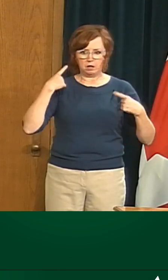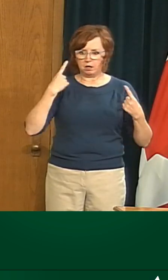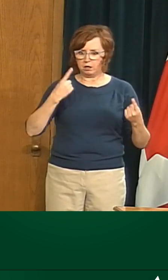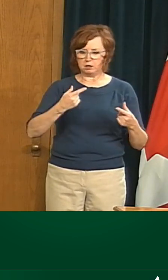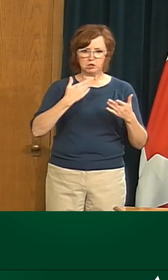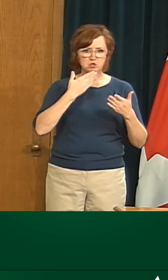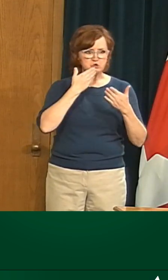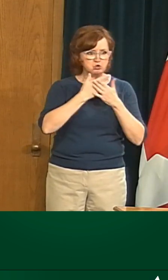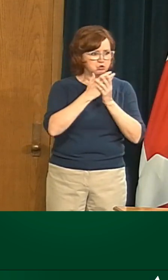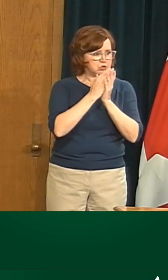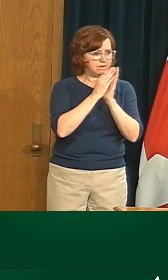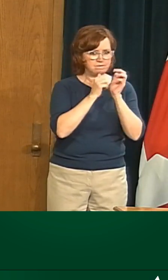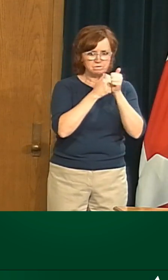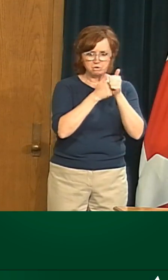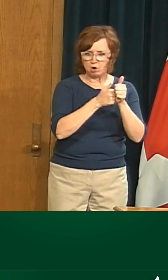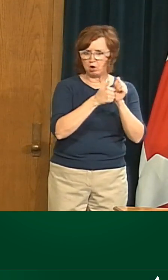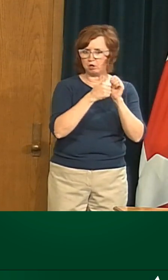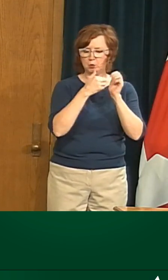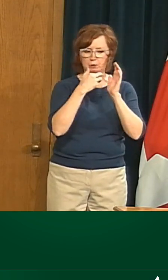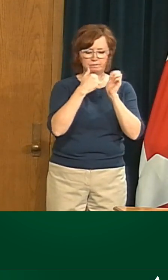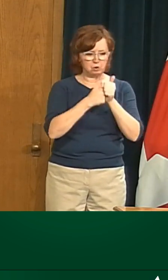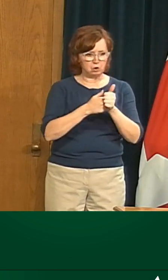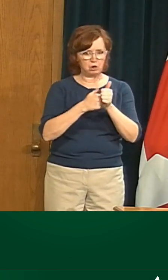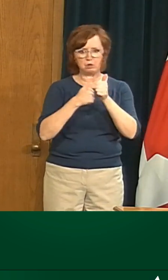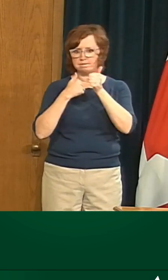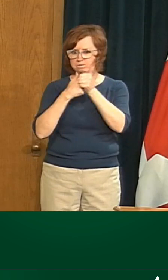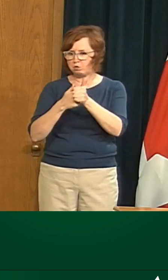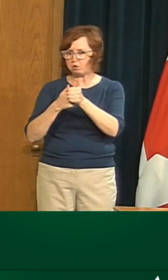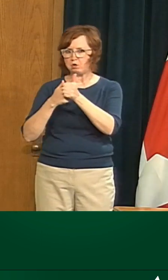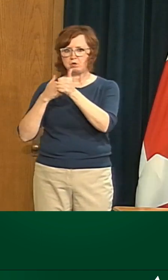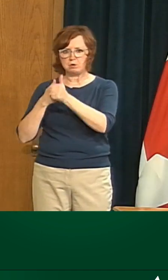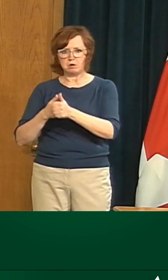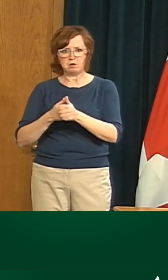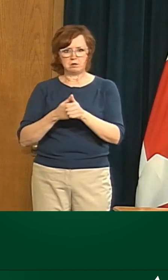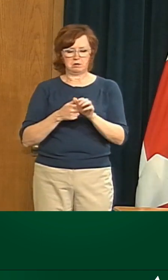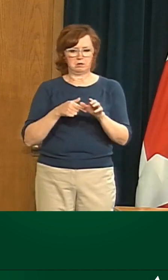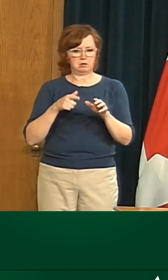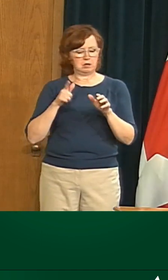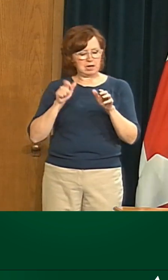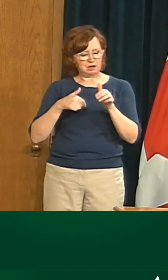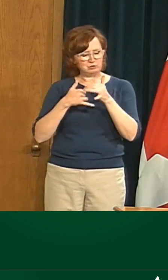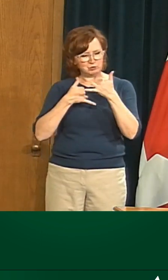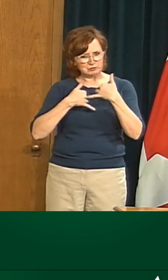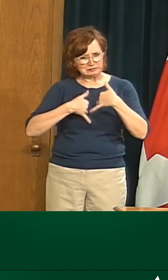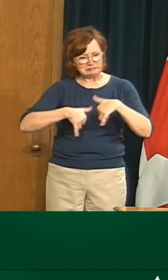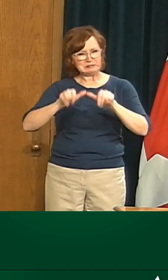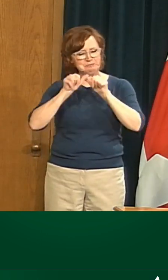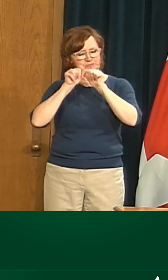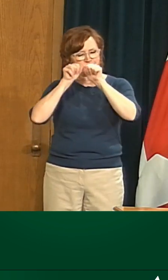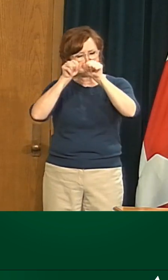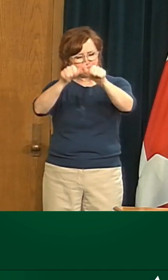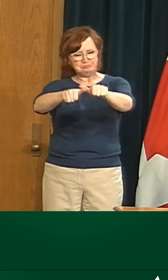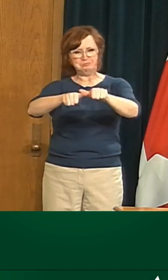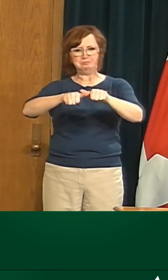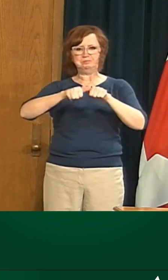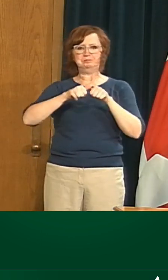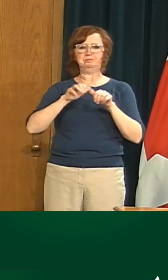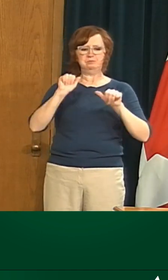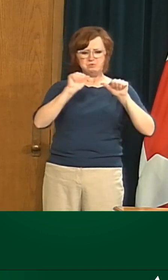and more sectors open up. We have to maintain that discipline, and that is the only way that we will keep the curve